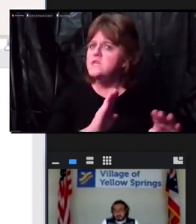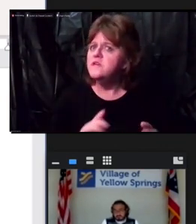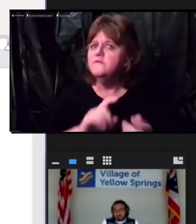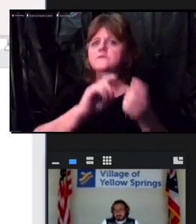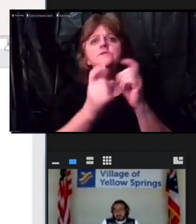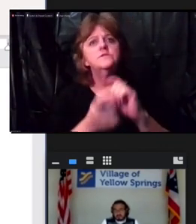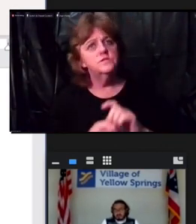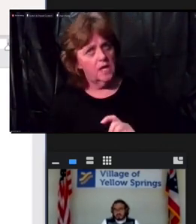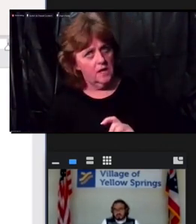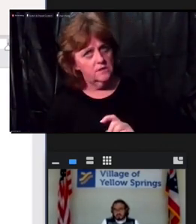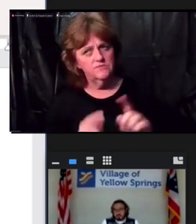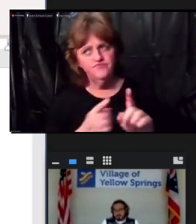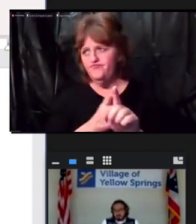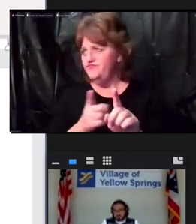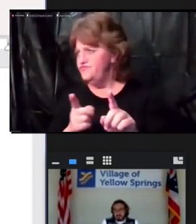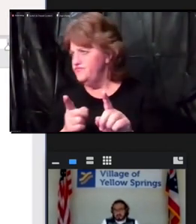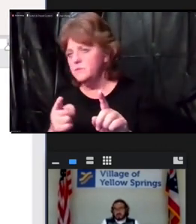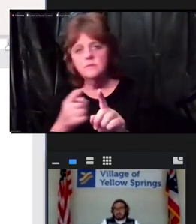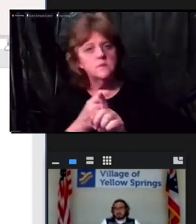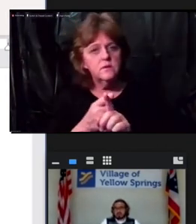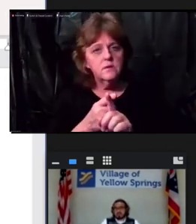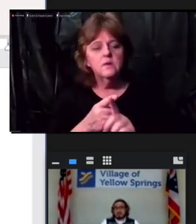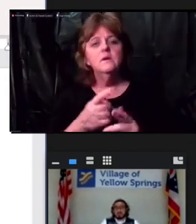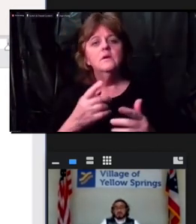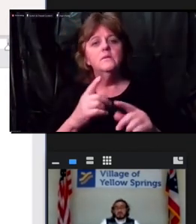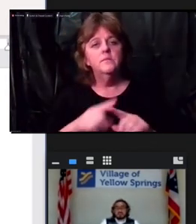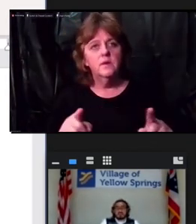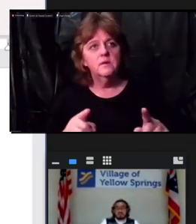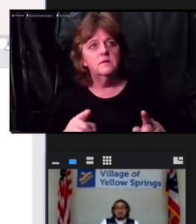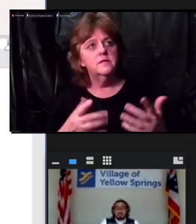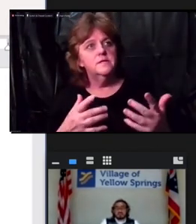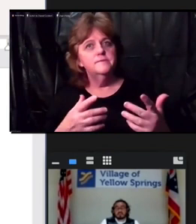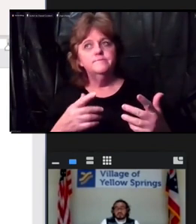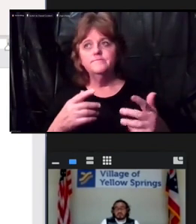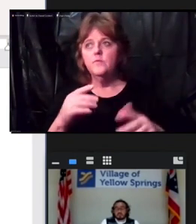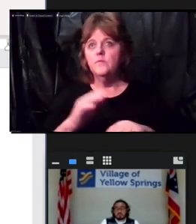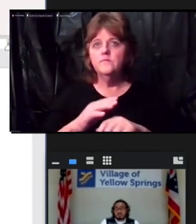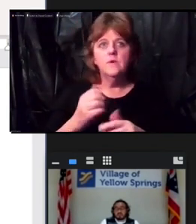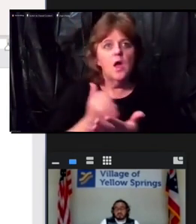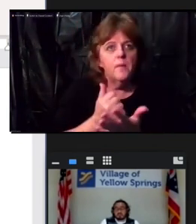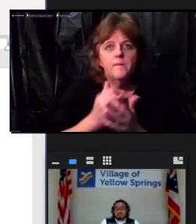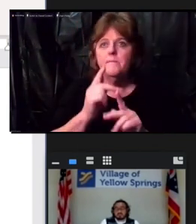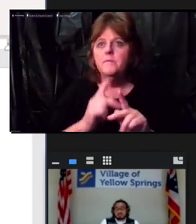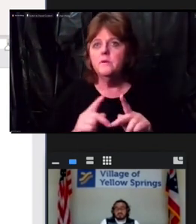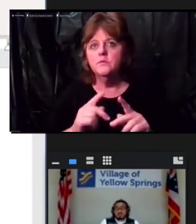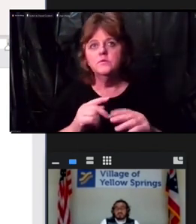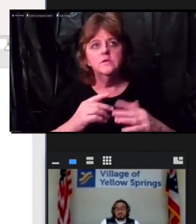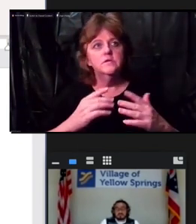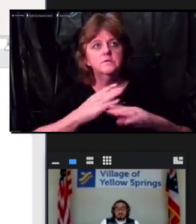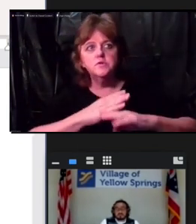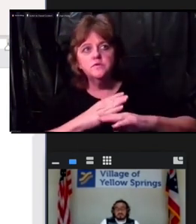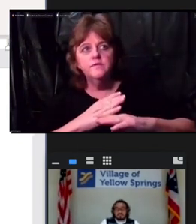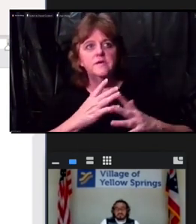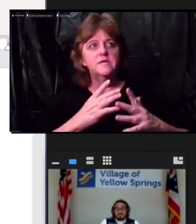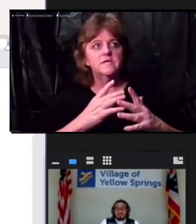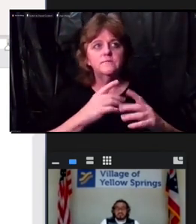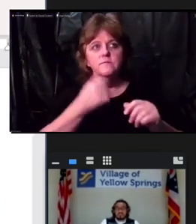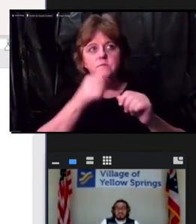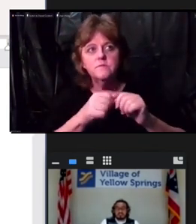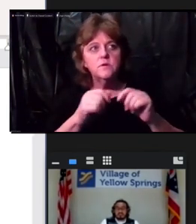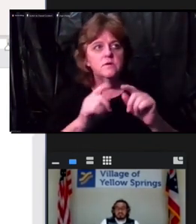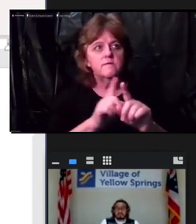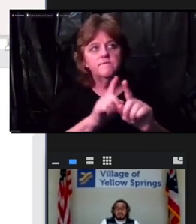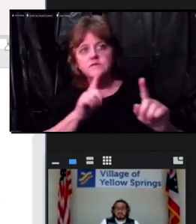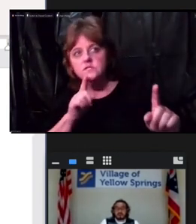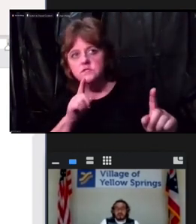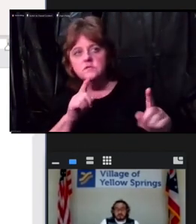and embrace this behavior of taking all the precautionary, taking all the preventative measures of physical distancing